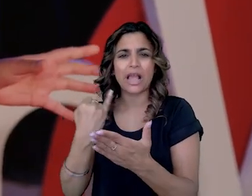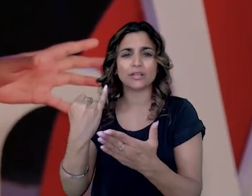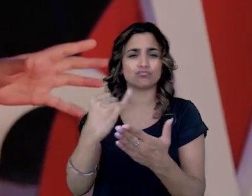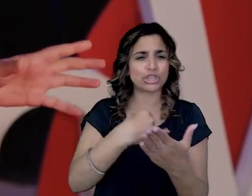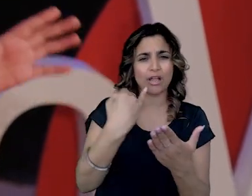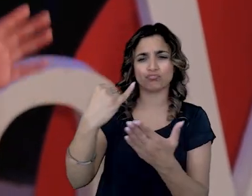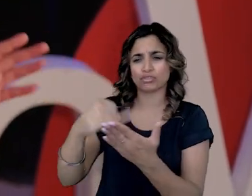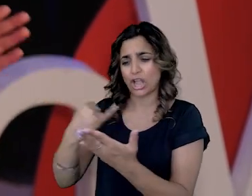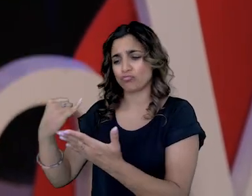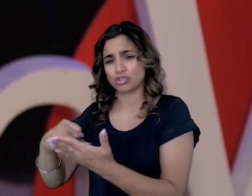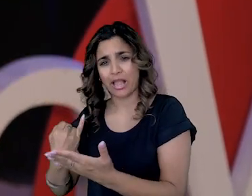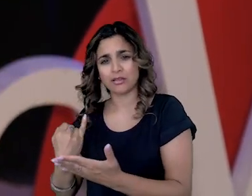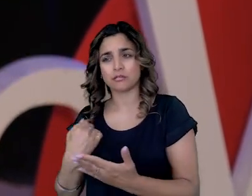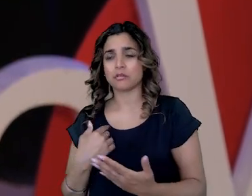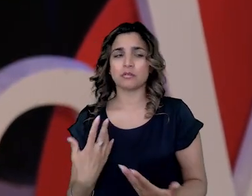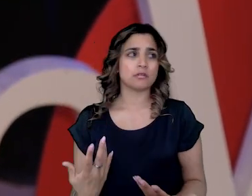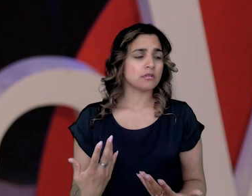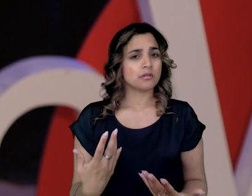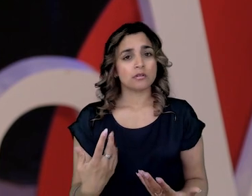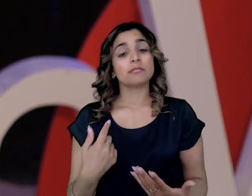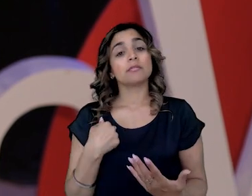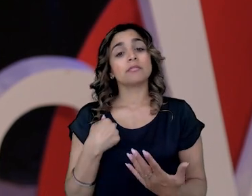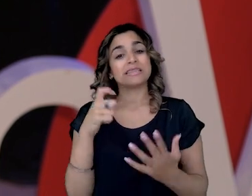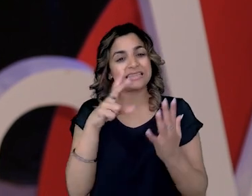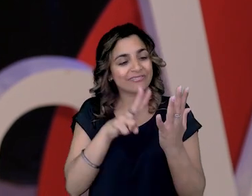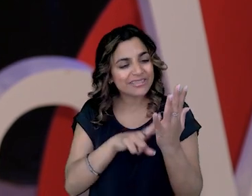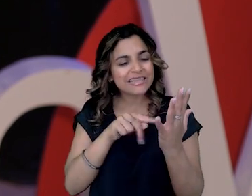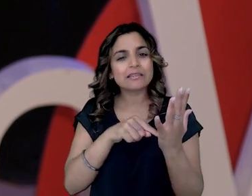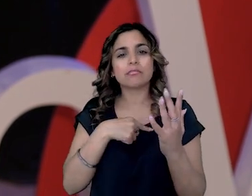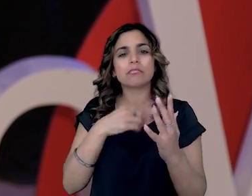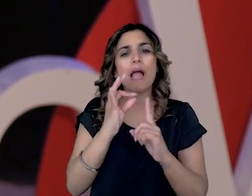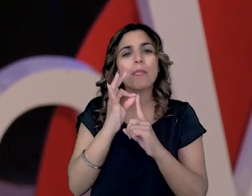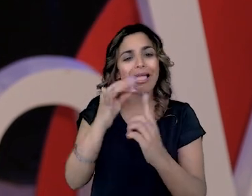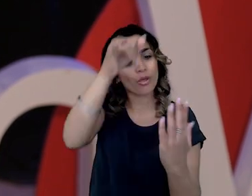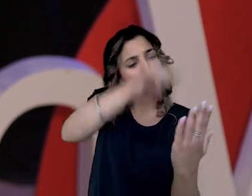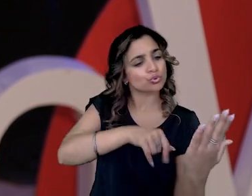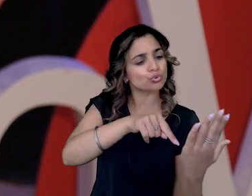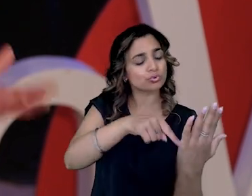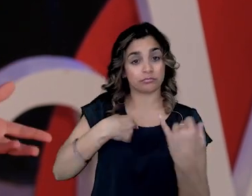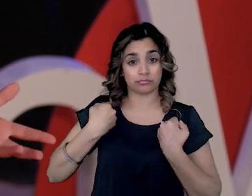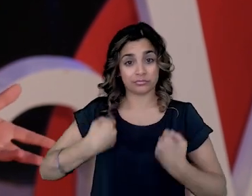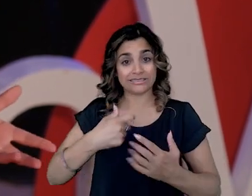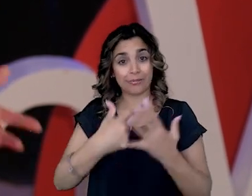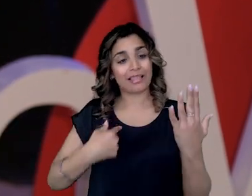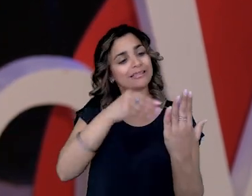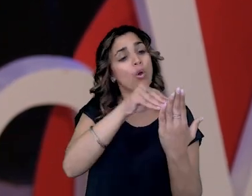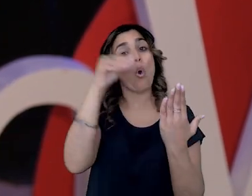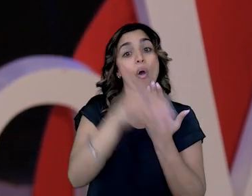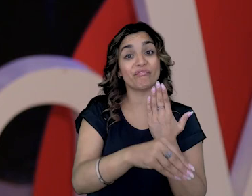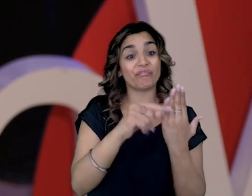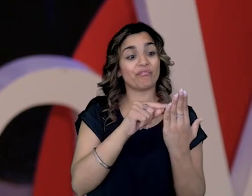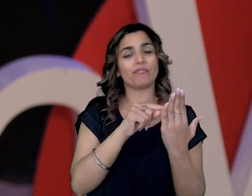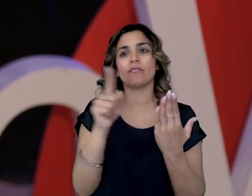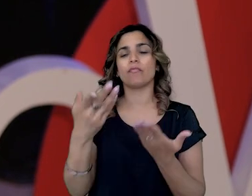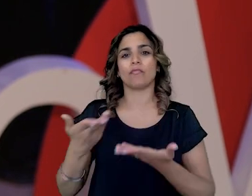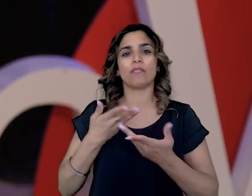until i removed any mention of my condition from my applications was i then offered an interview and i got a job